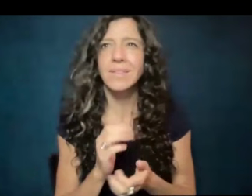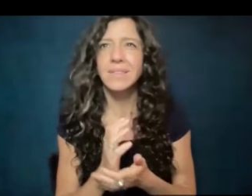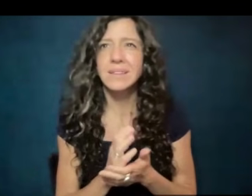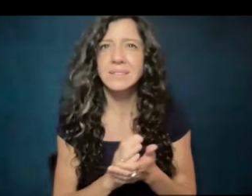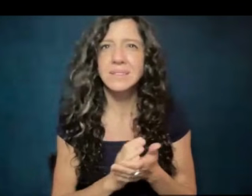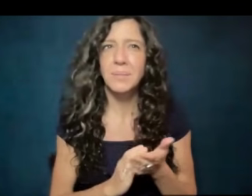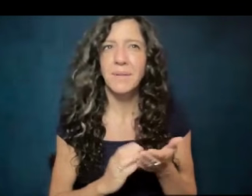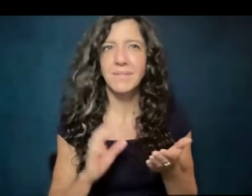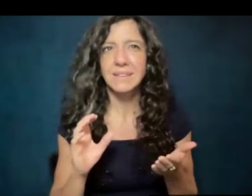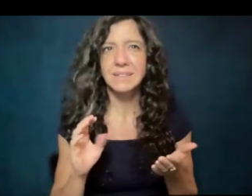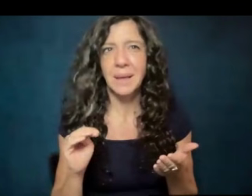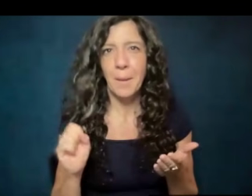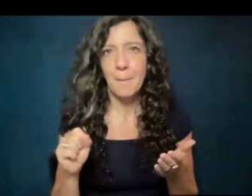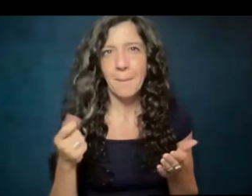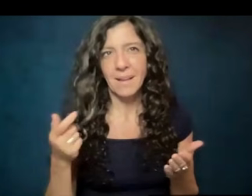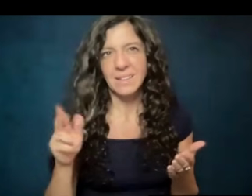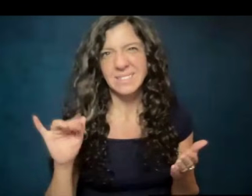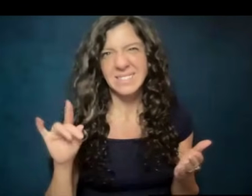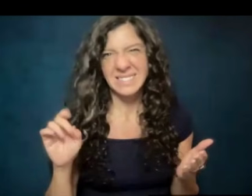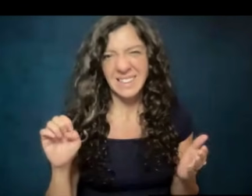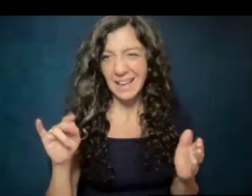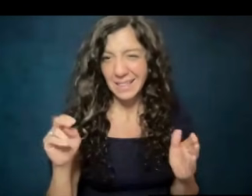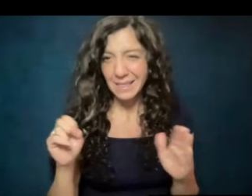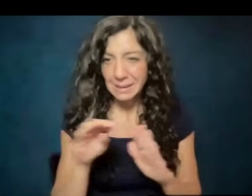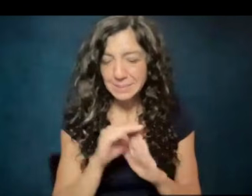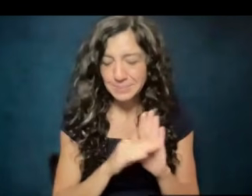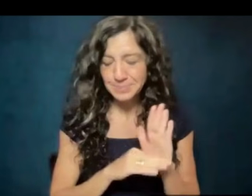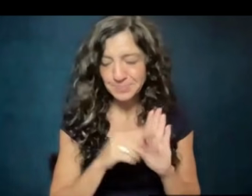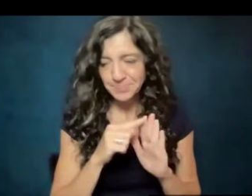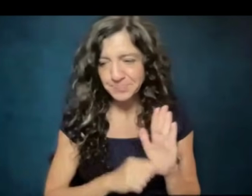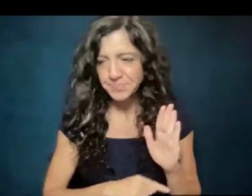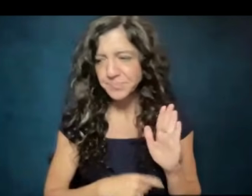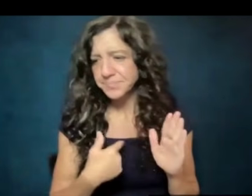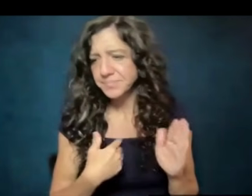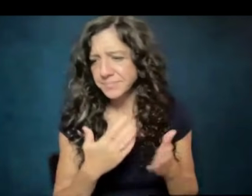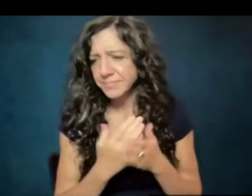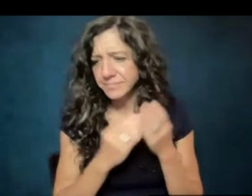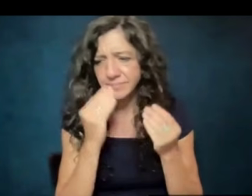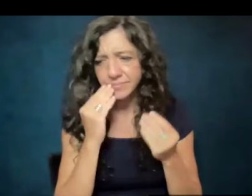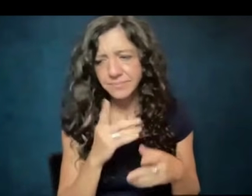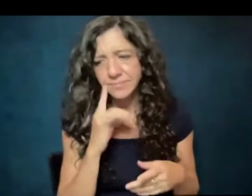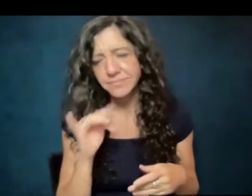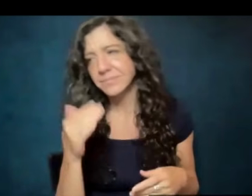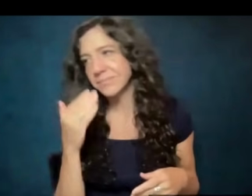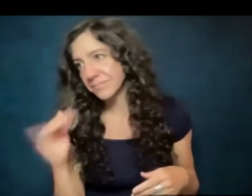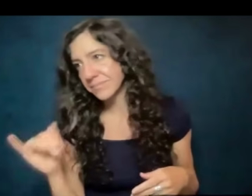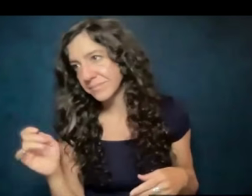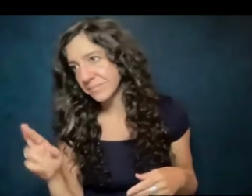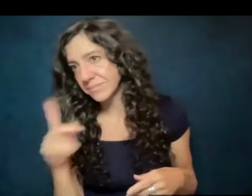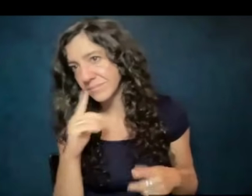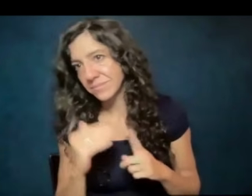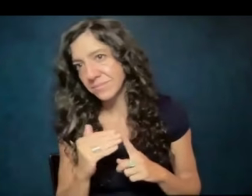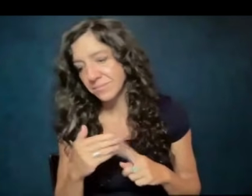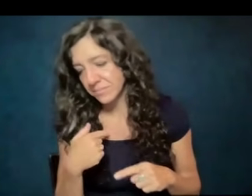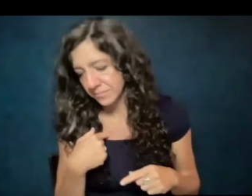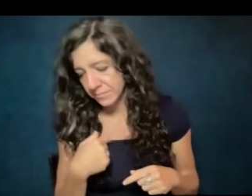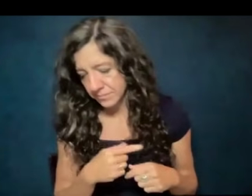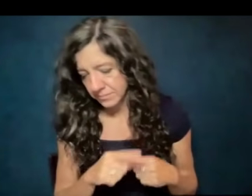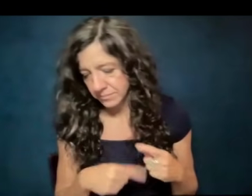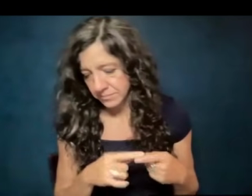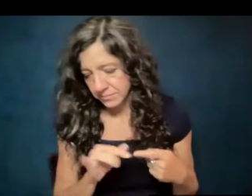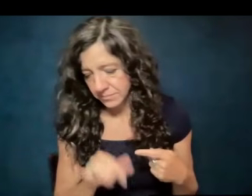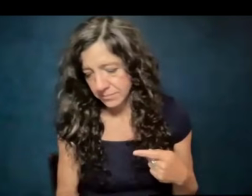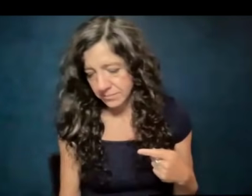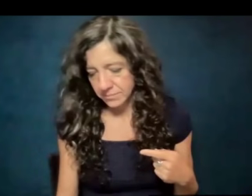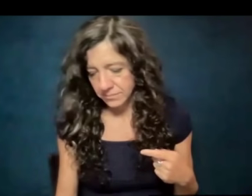guidelines. So they do have some specific information. Thanks, Jennifer, for reminding me about the state Medicaid